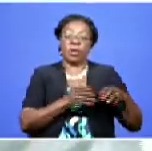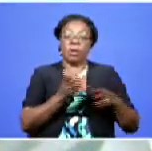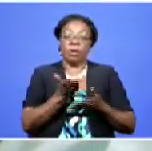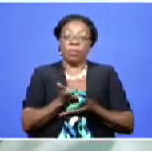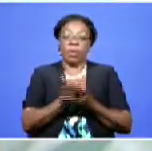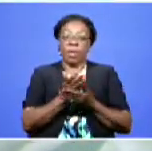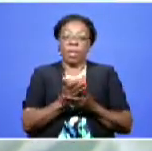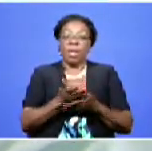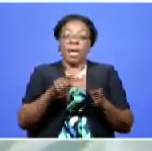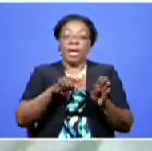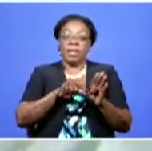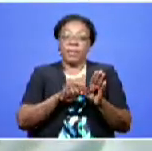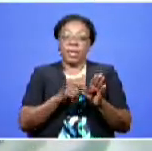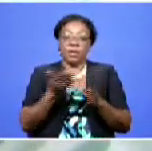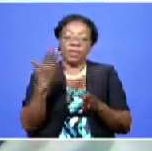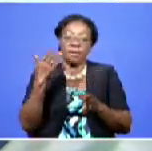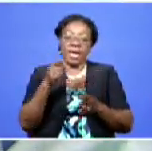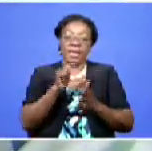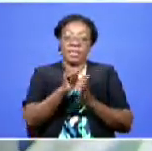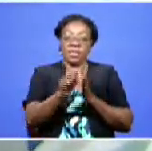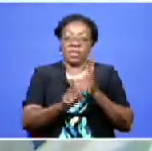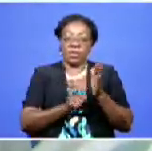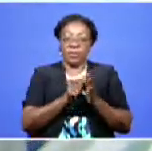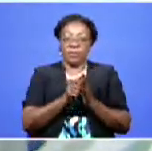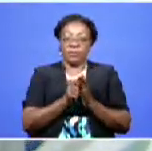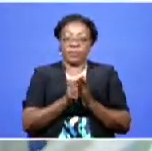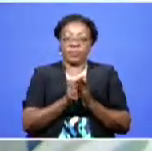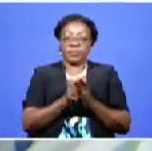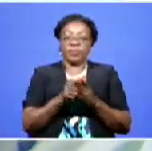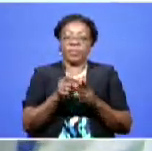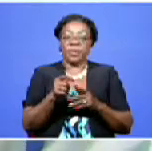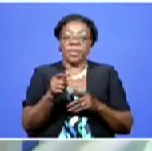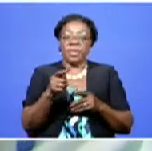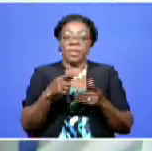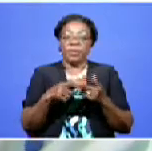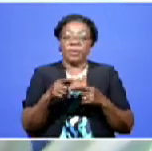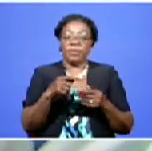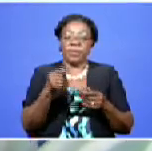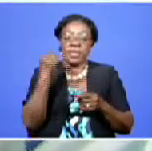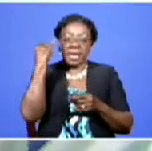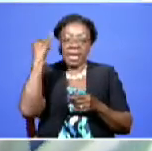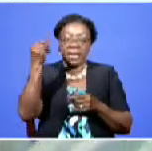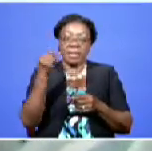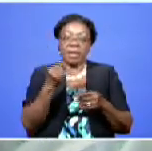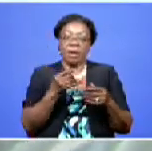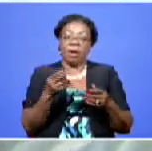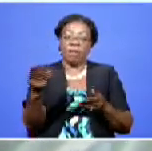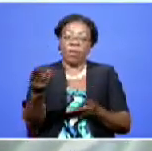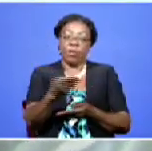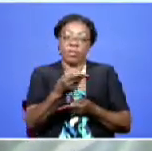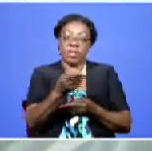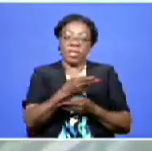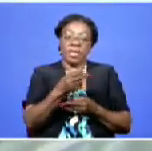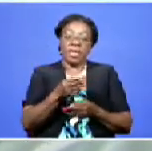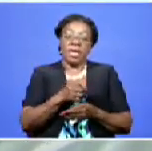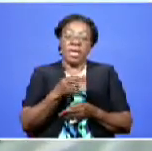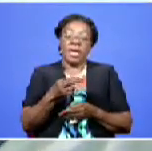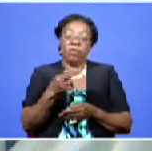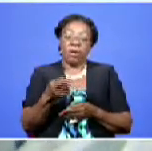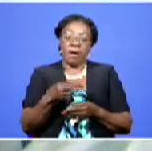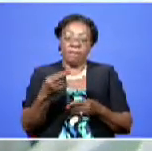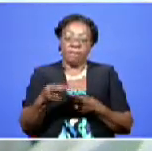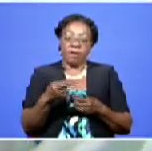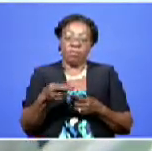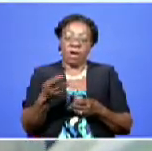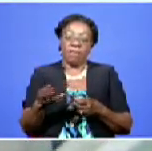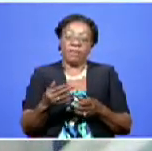beginning of last term, I went to my principal with the idea of hosting a raffle in aid of us